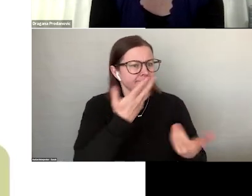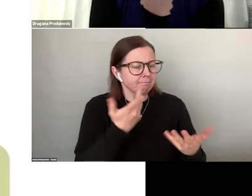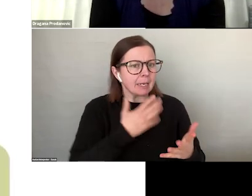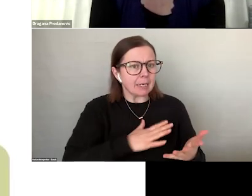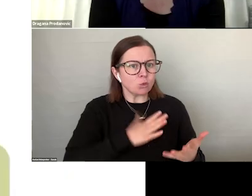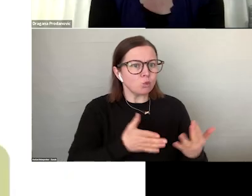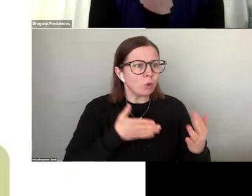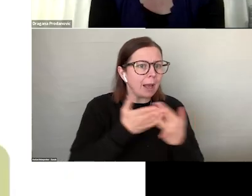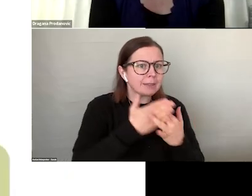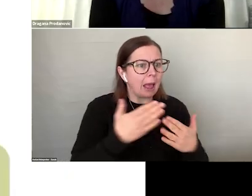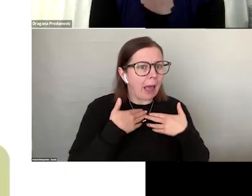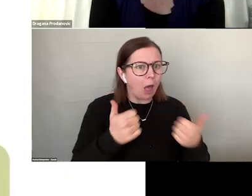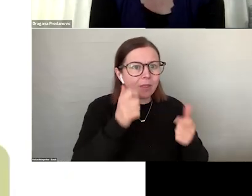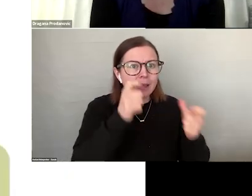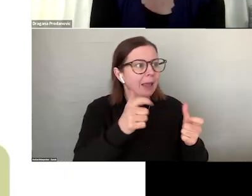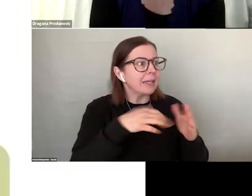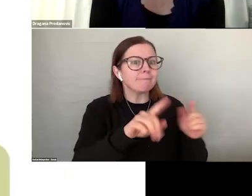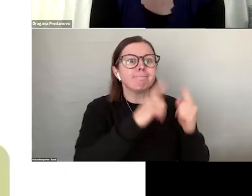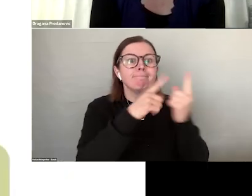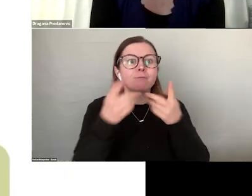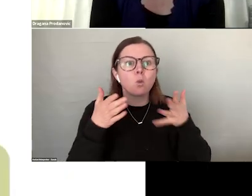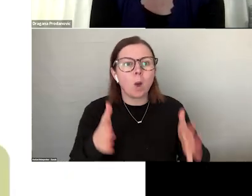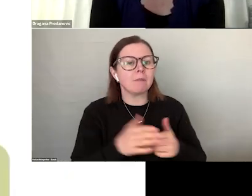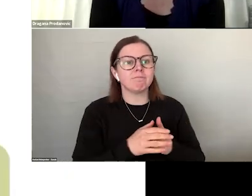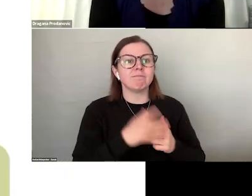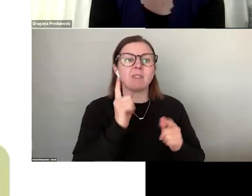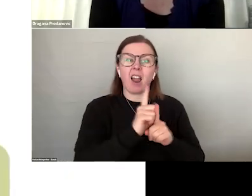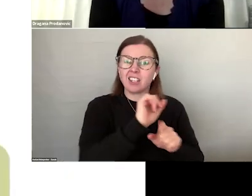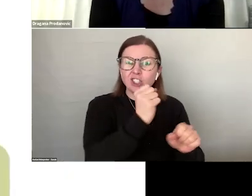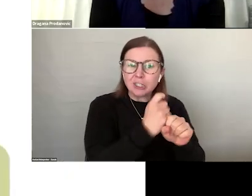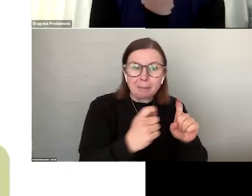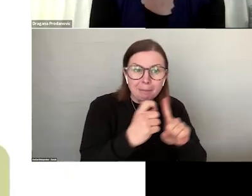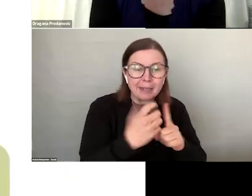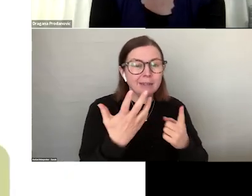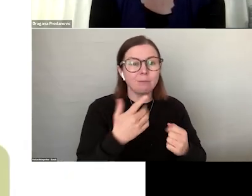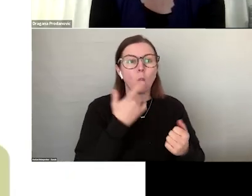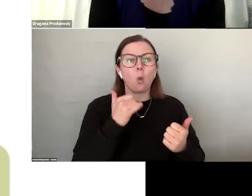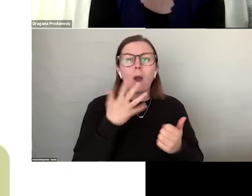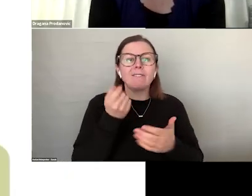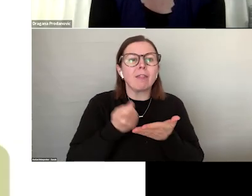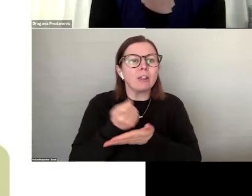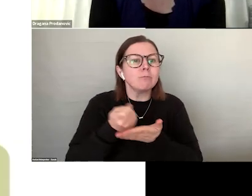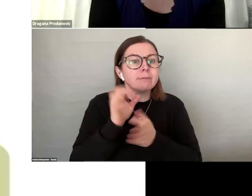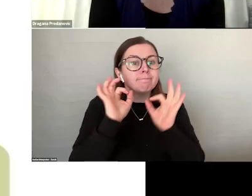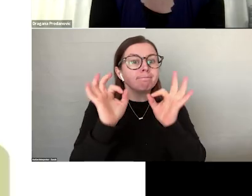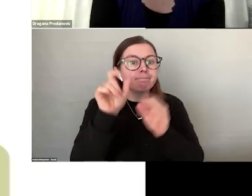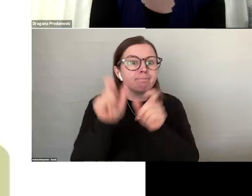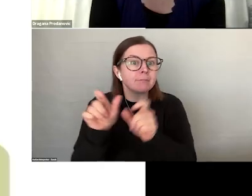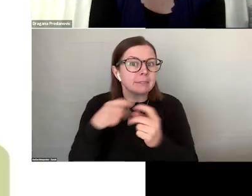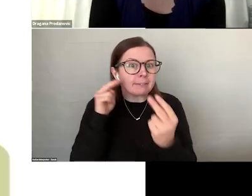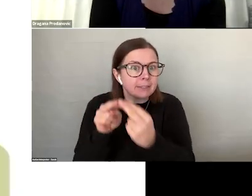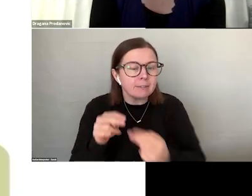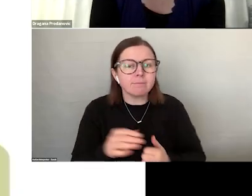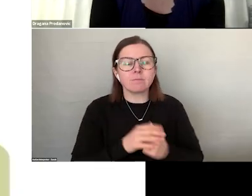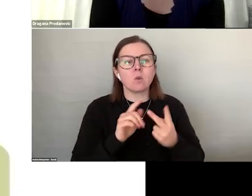different settings. It could mean primary care with their GP or a therapy team. It could mean in